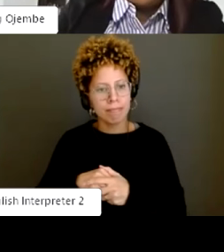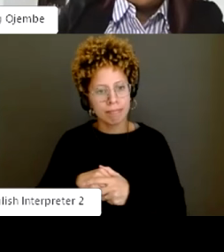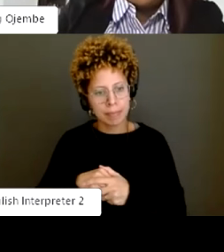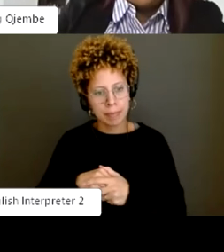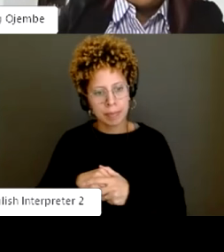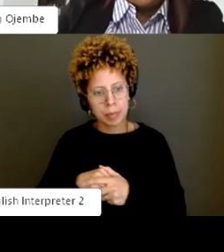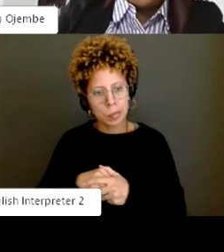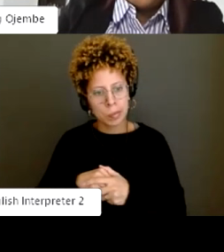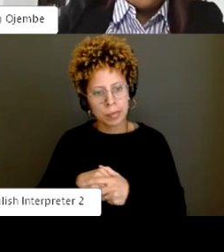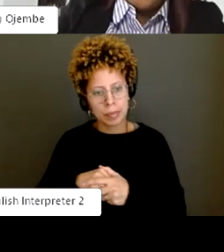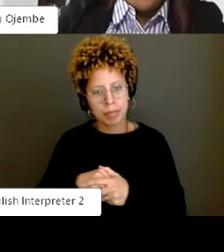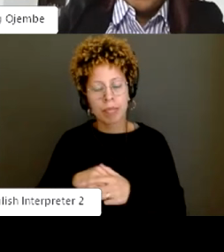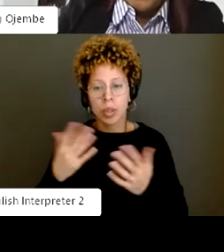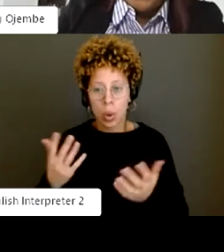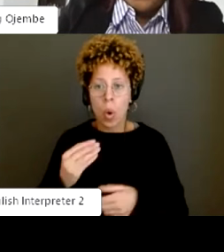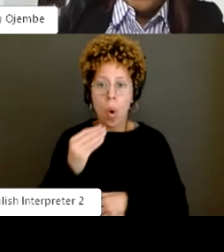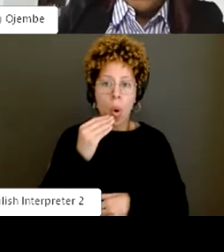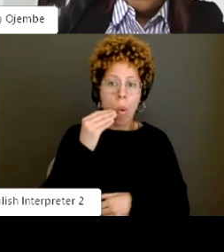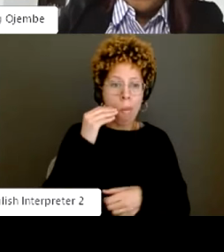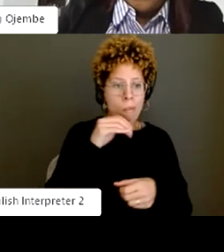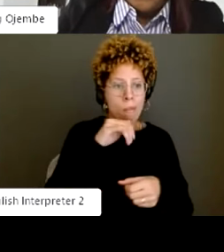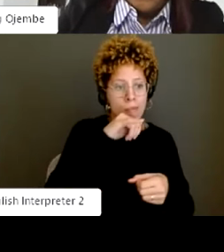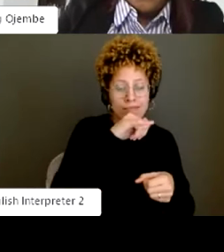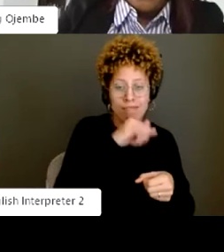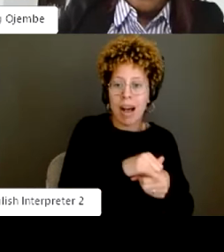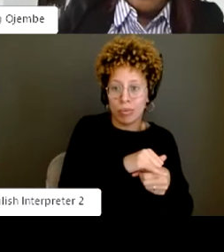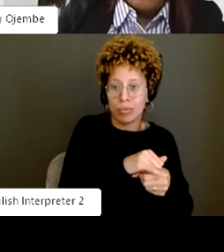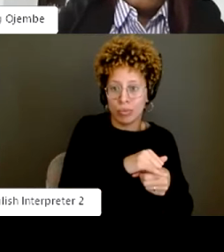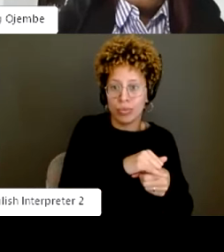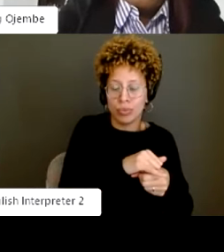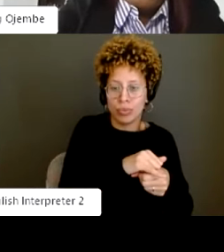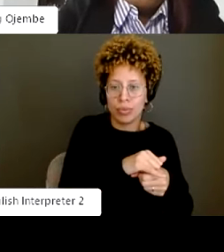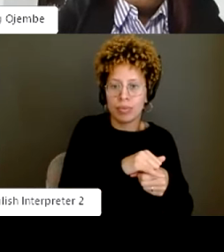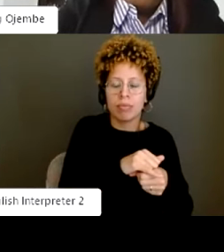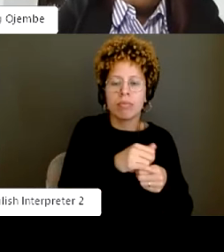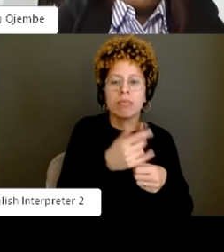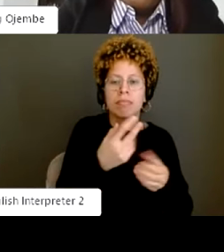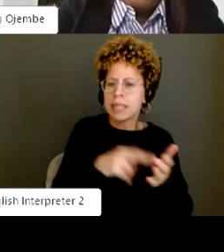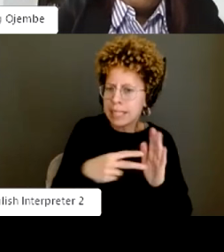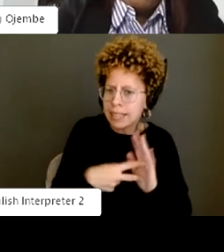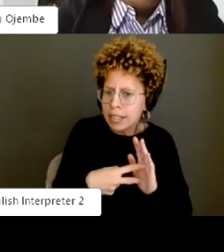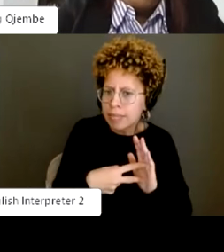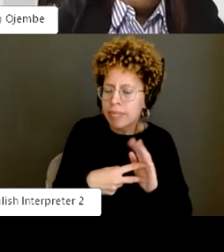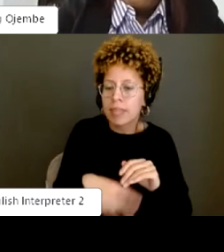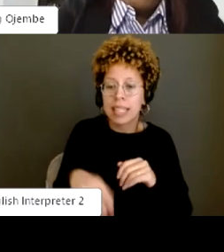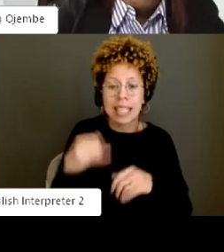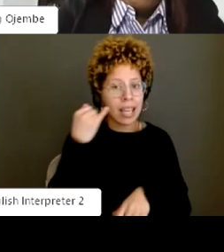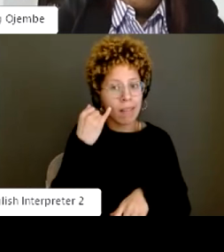when you look at homebound has been defined as if you are unable to leave your